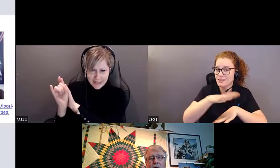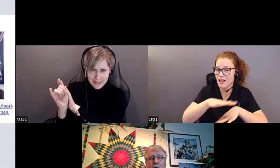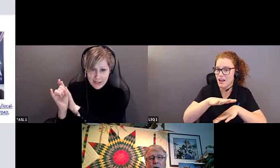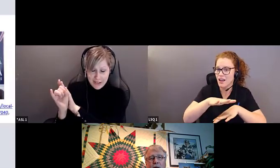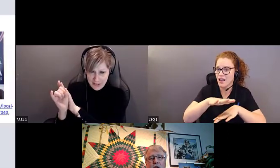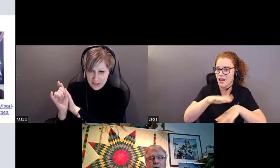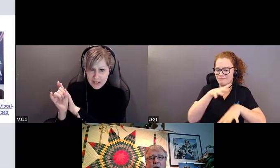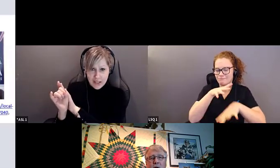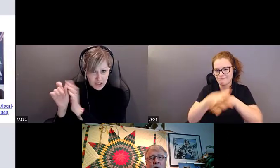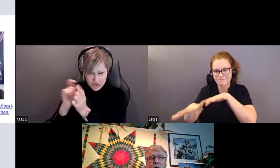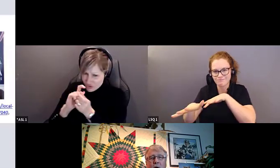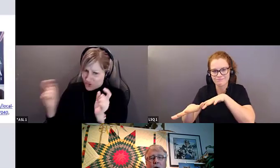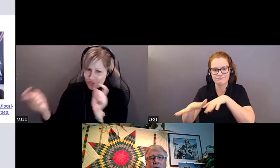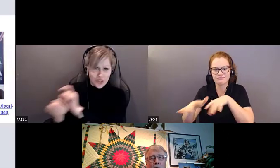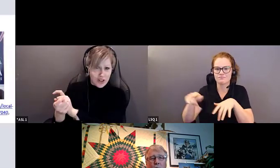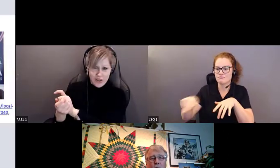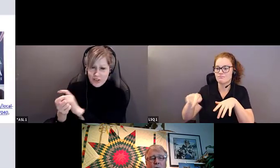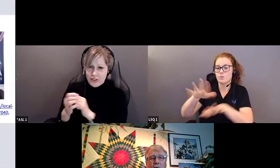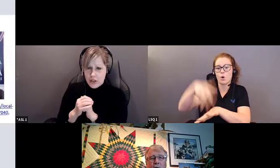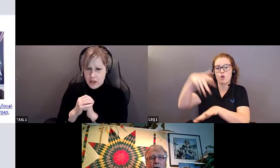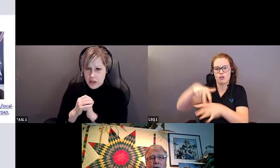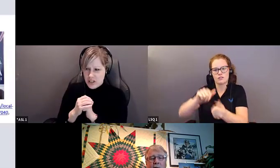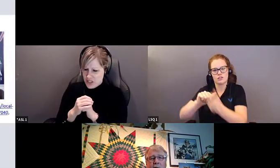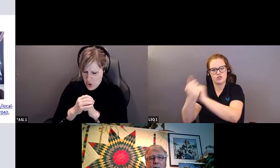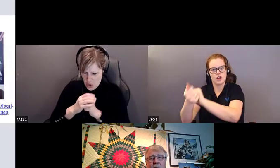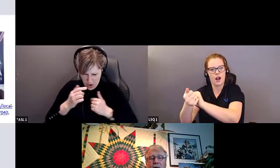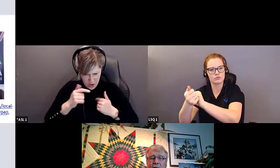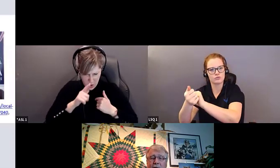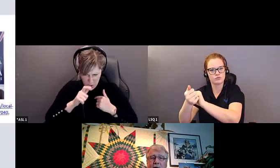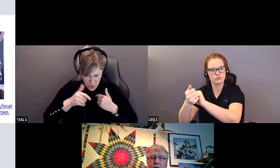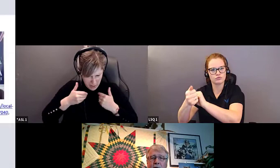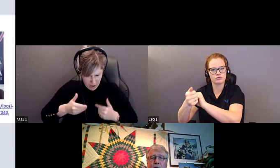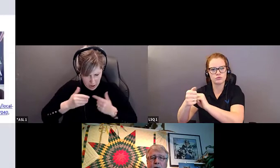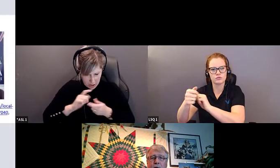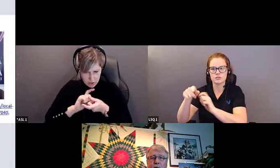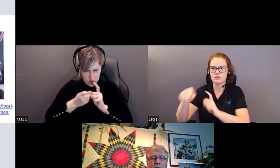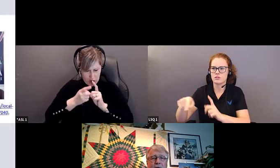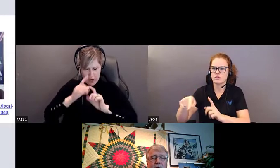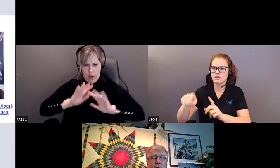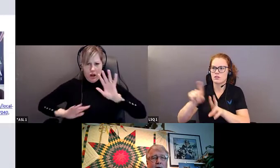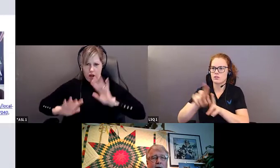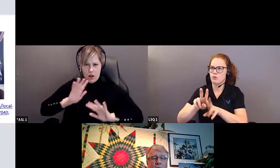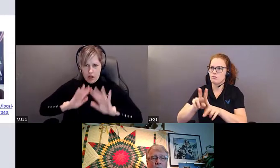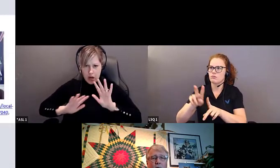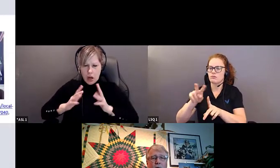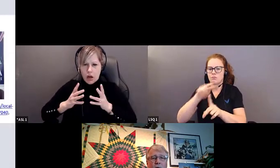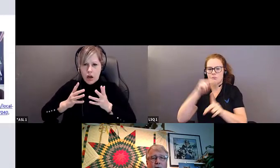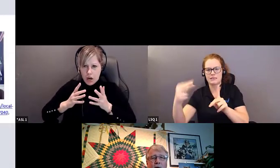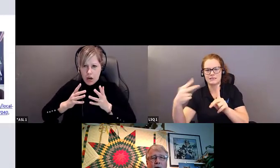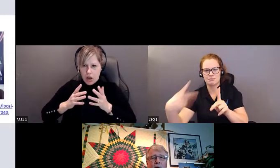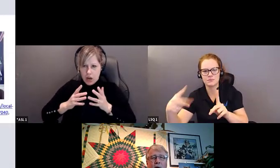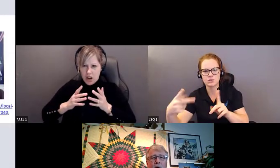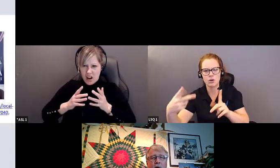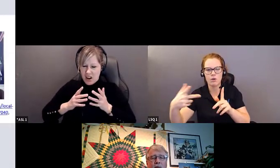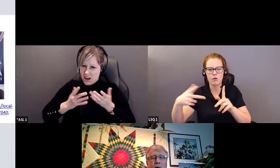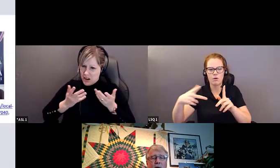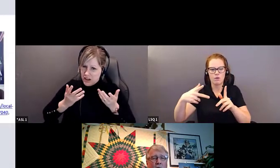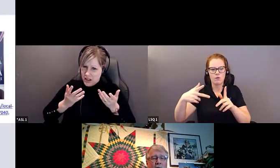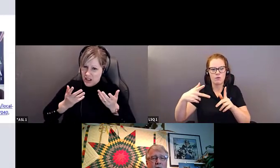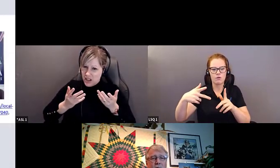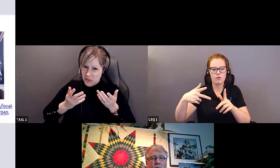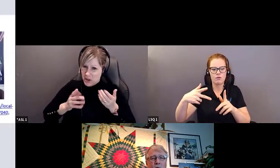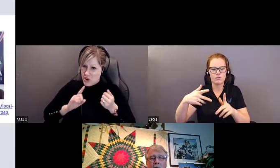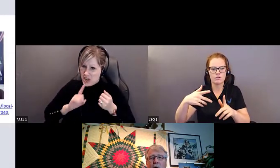fact, not only changing how they know who they are, but in fact, releasing or letting go of